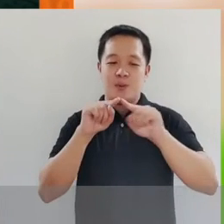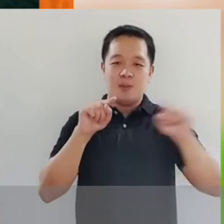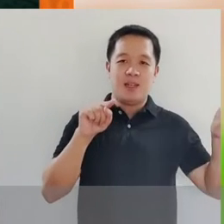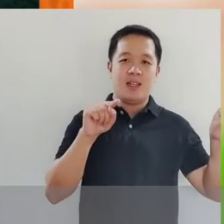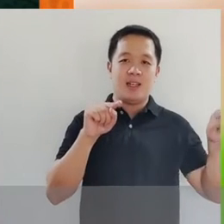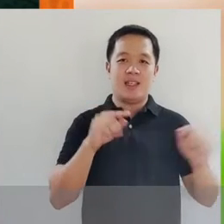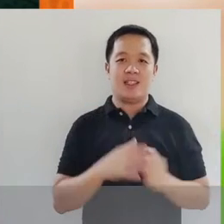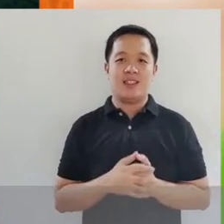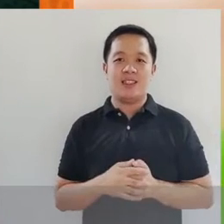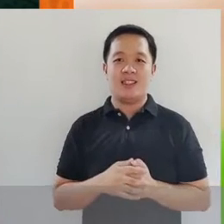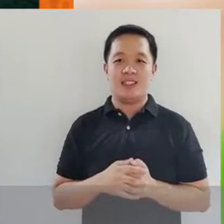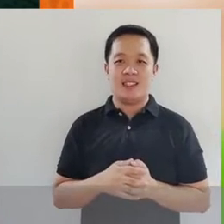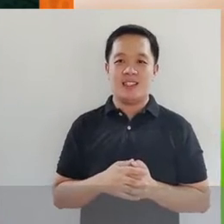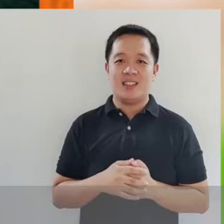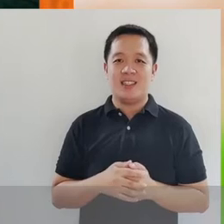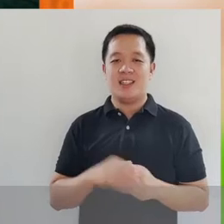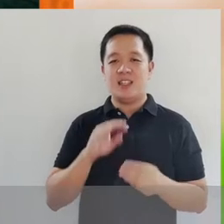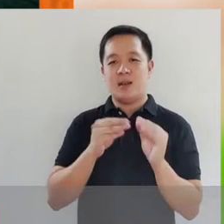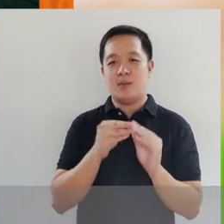playful blank.